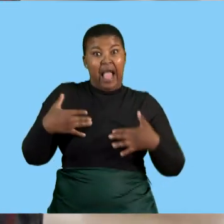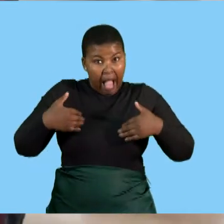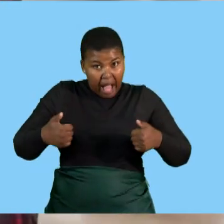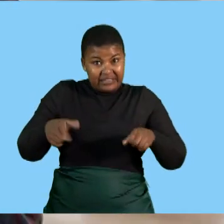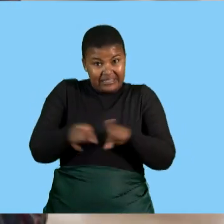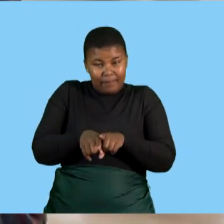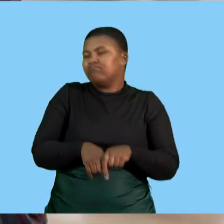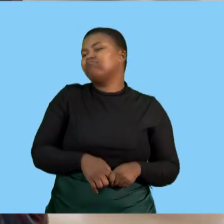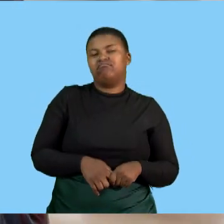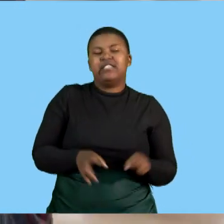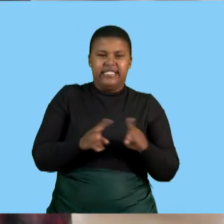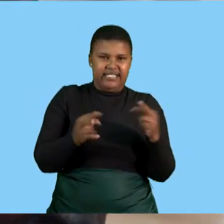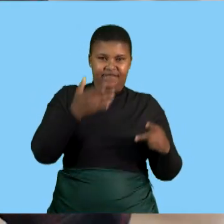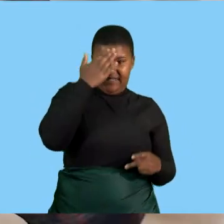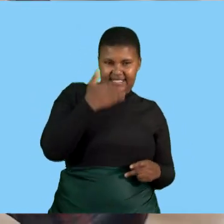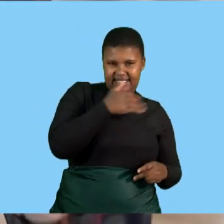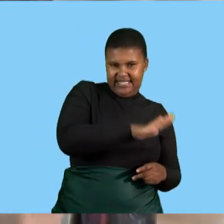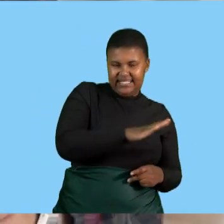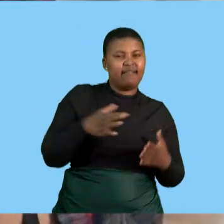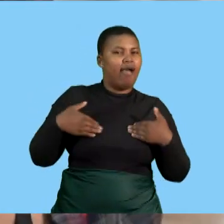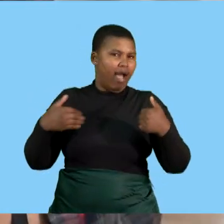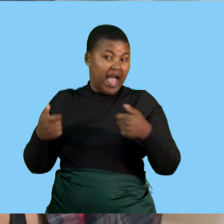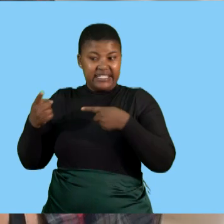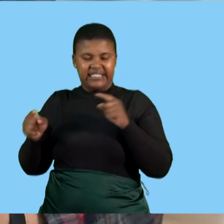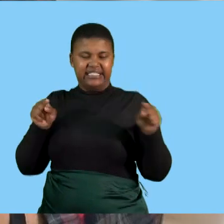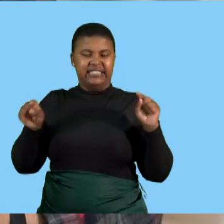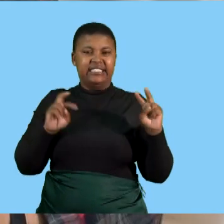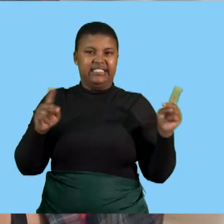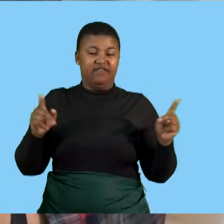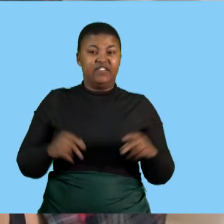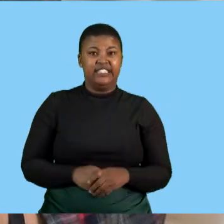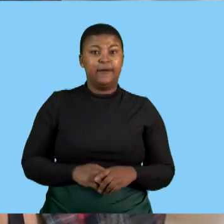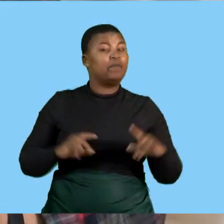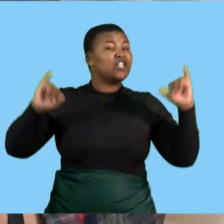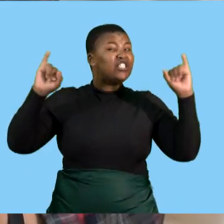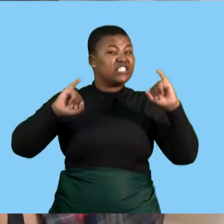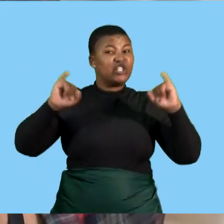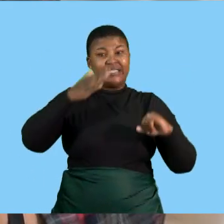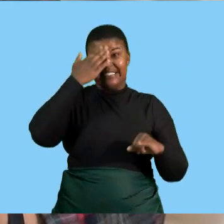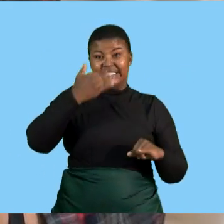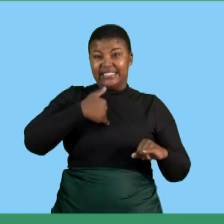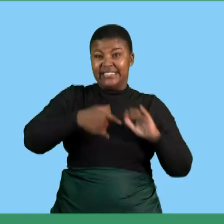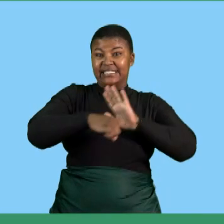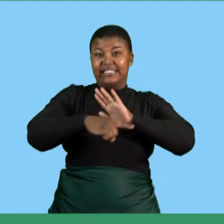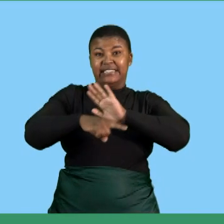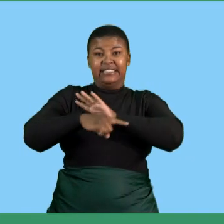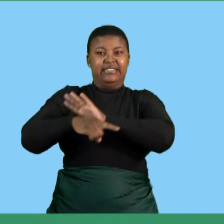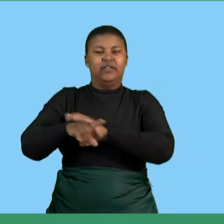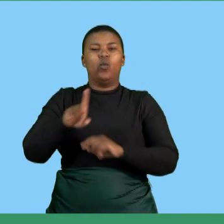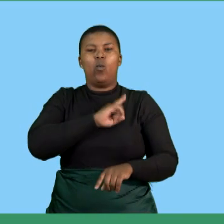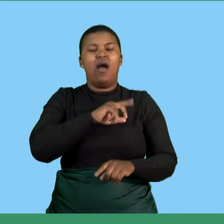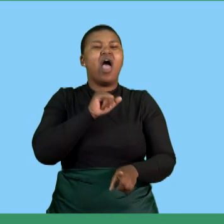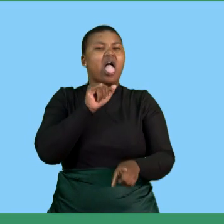frequently as healthy employees. So serious health issues have a very negative impact on your business because